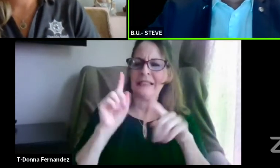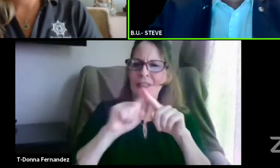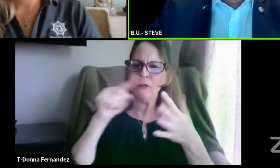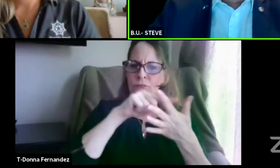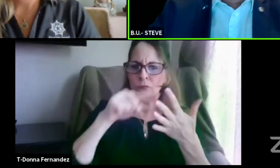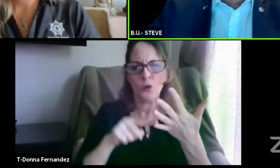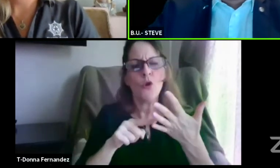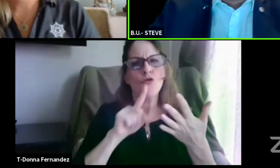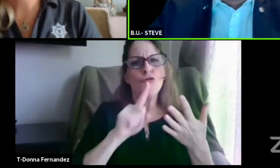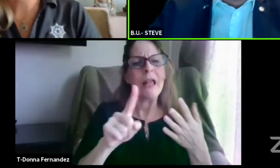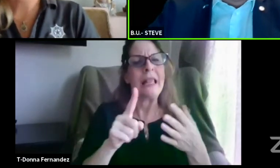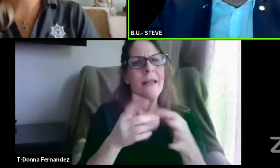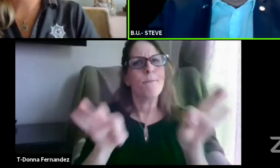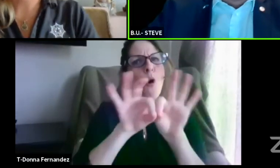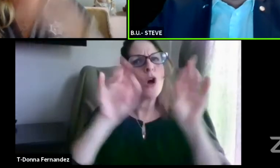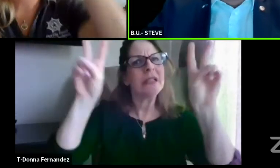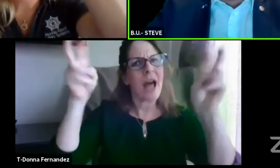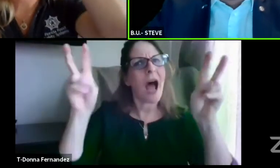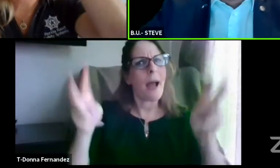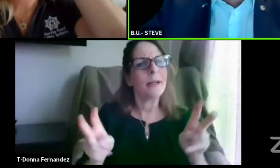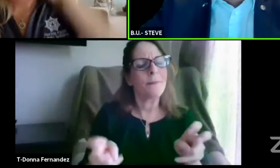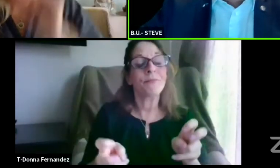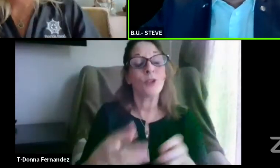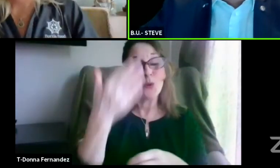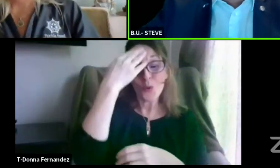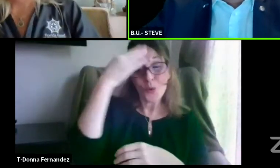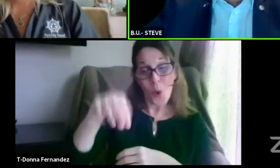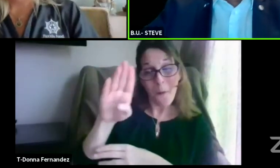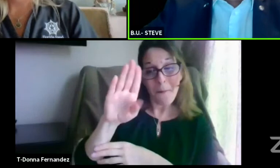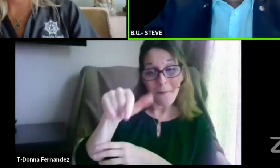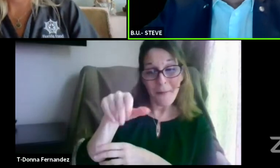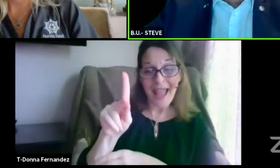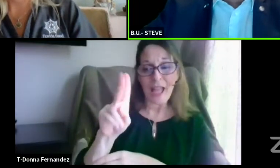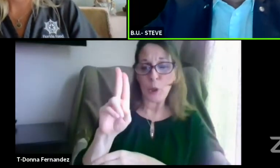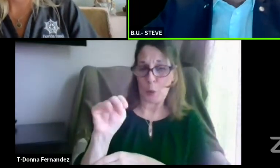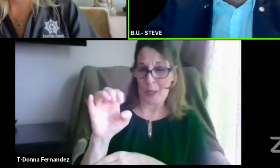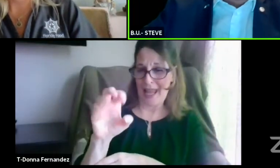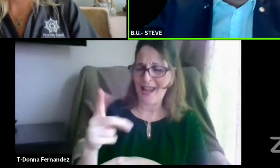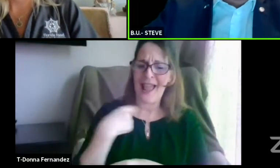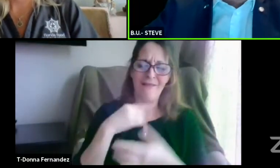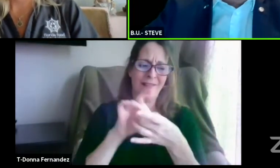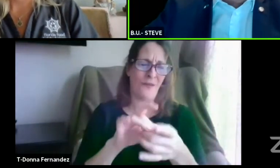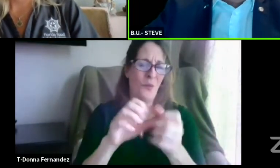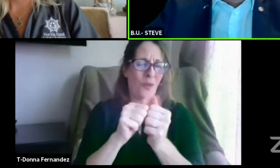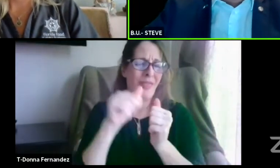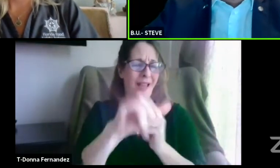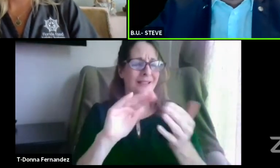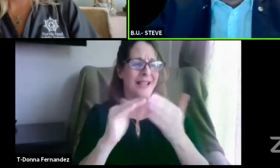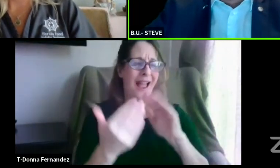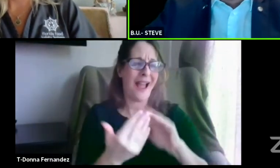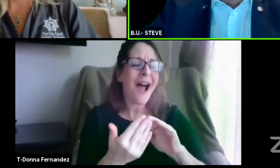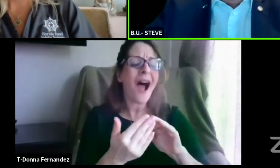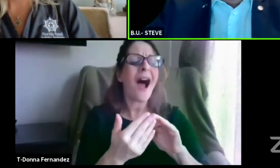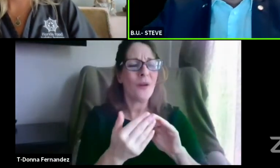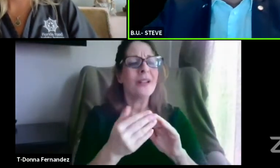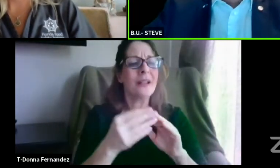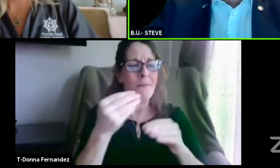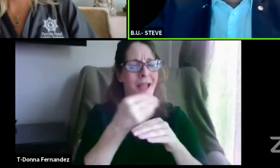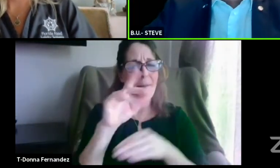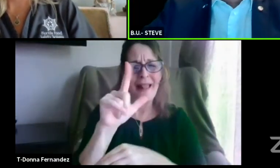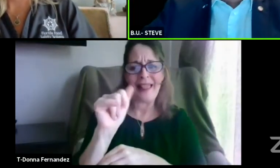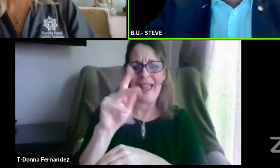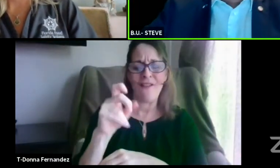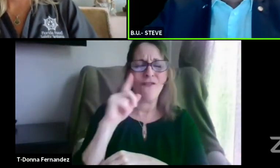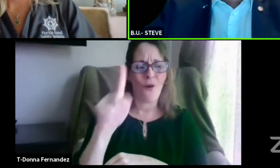very pertinent subjects. As you know, Bank United has had the relationship with the Town of Miami Lakes for over 16 years.